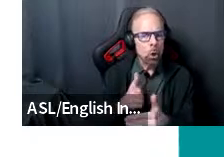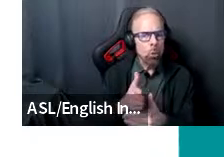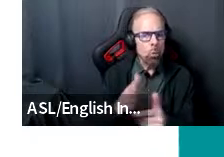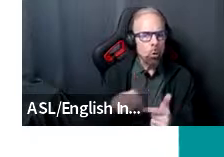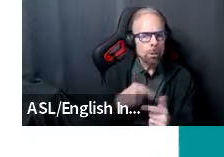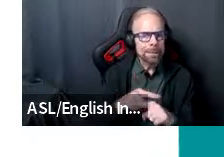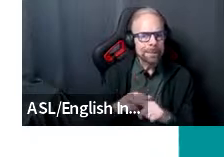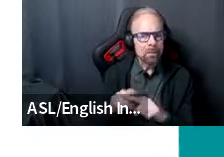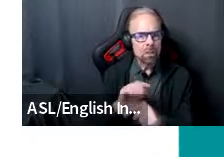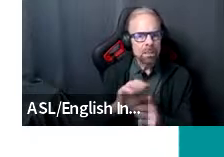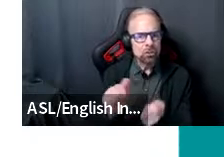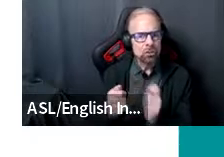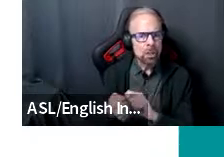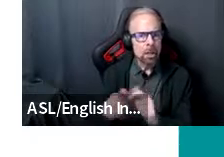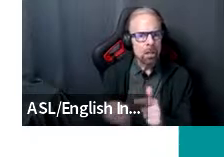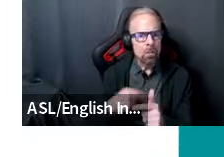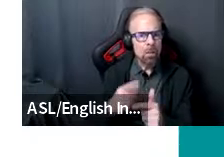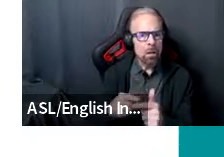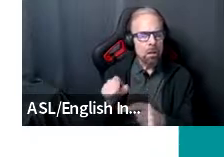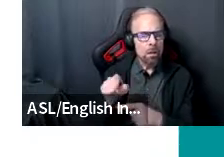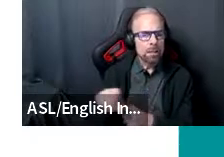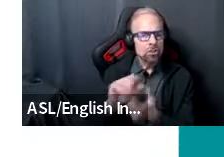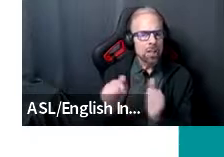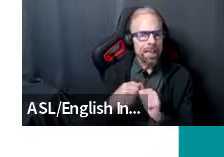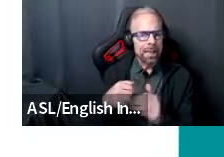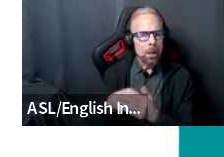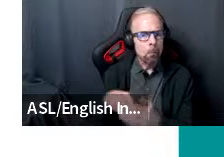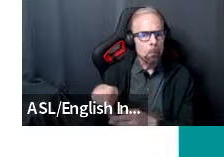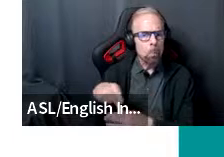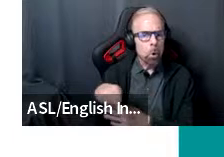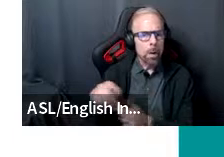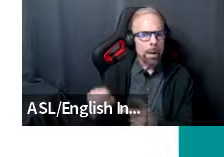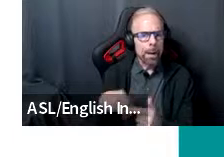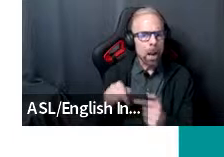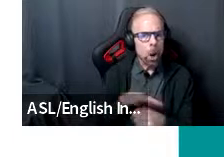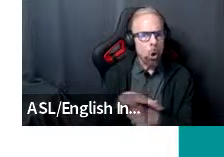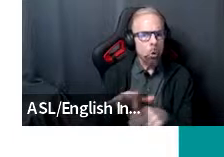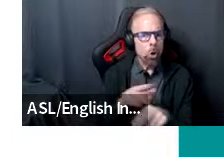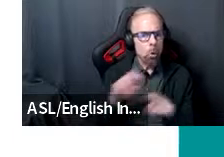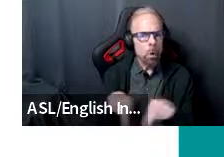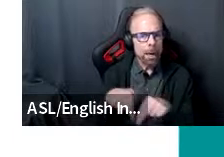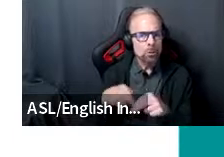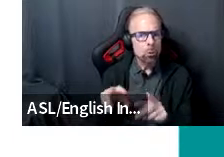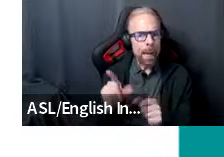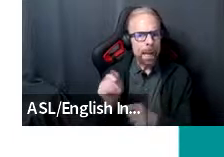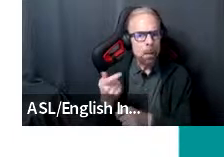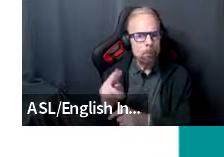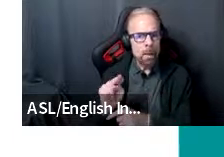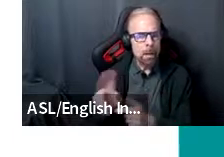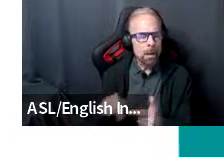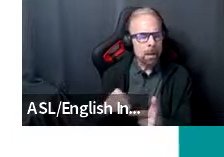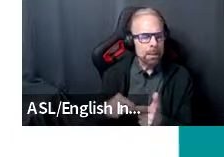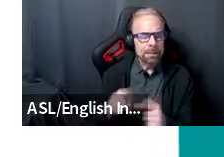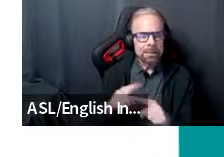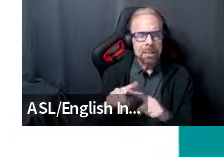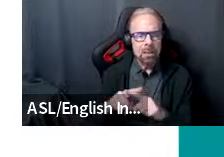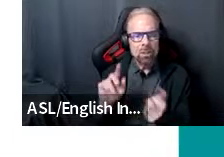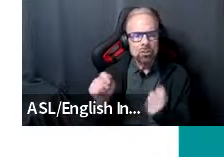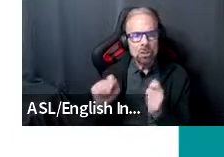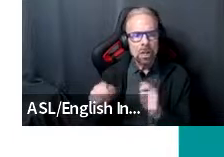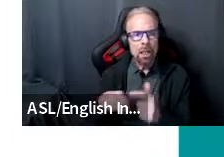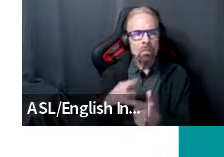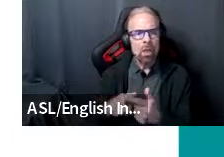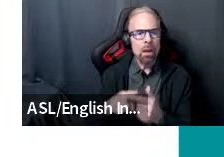changes like the charter change for City of Portland, new local and regional administration leadership changes, and the transition